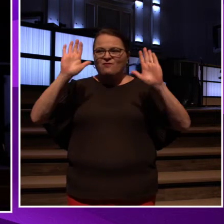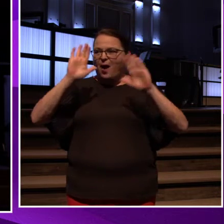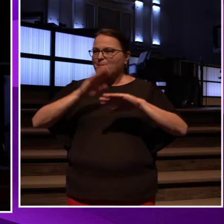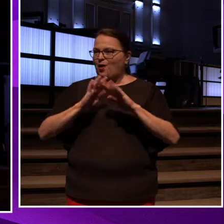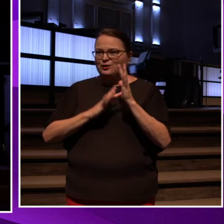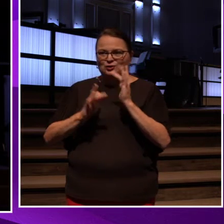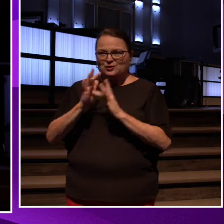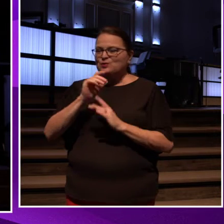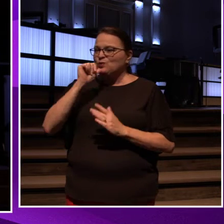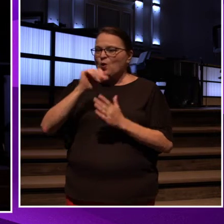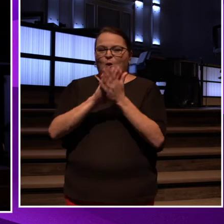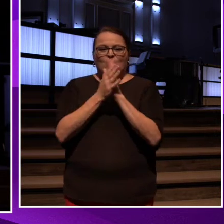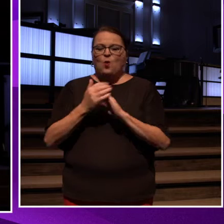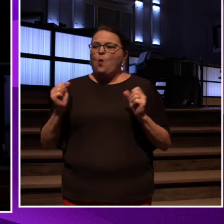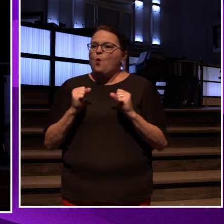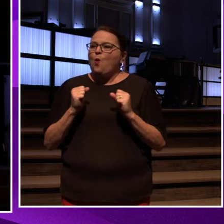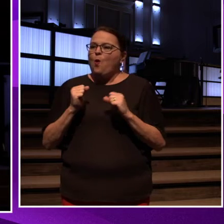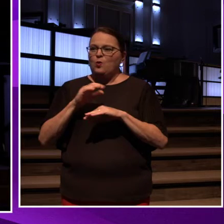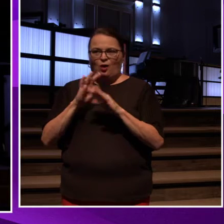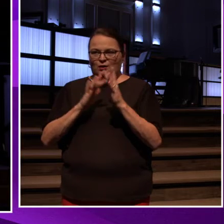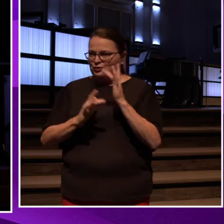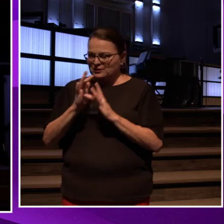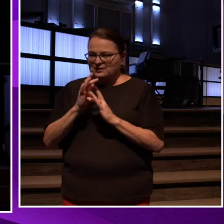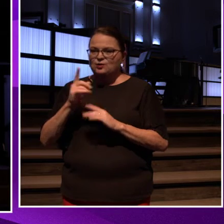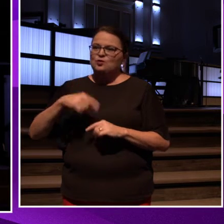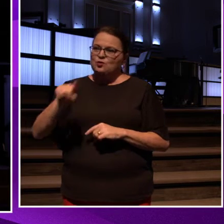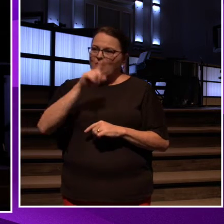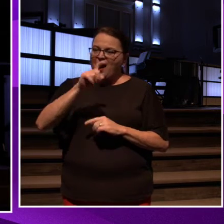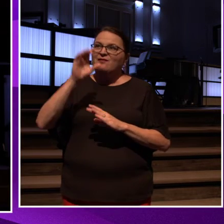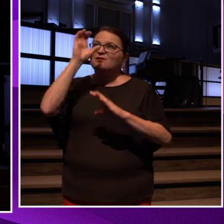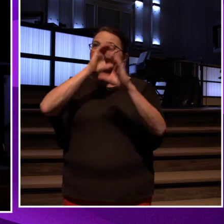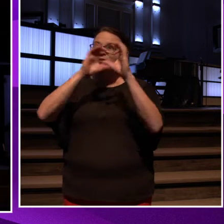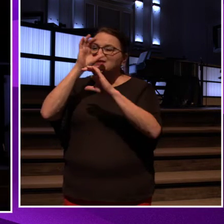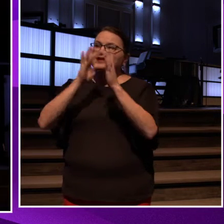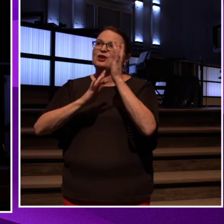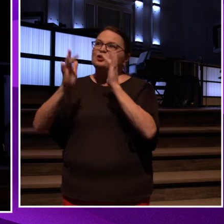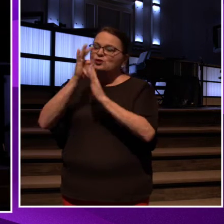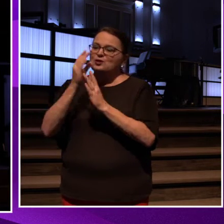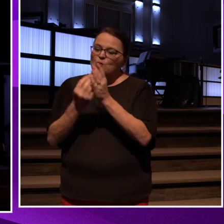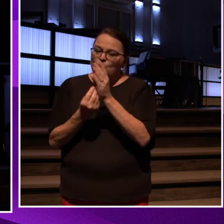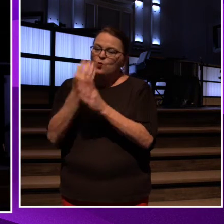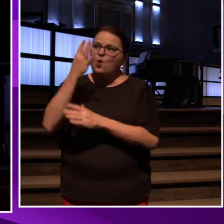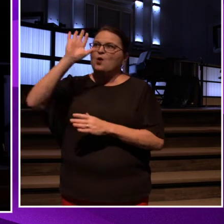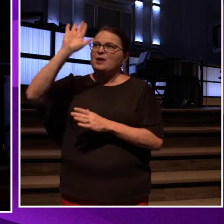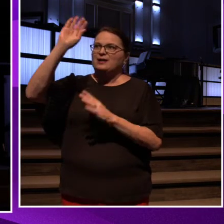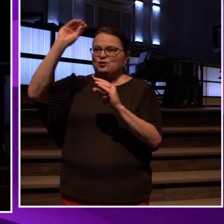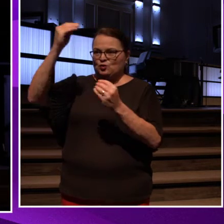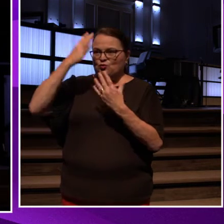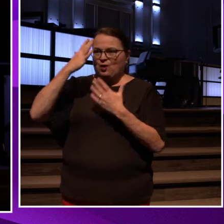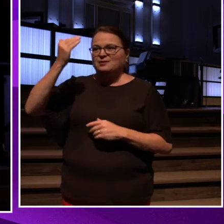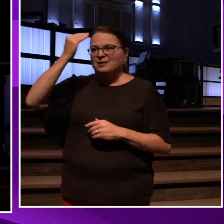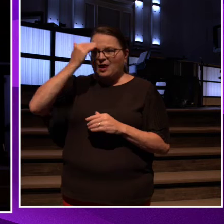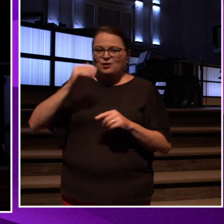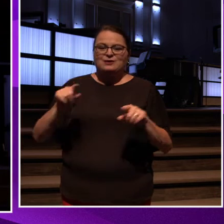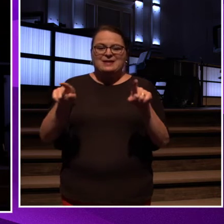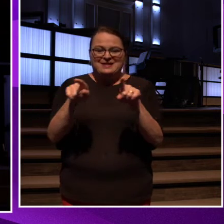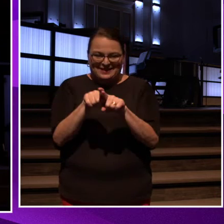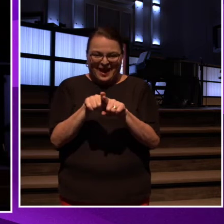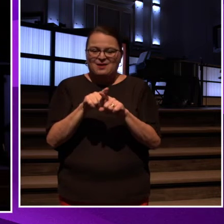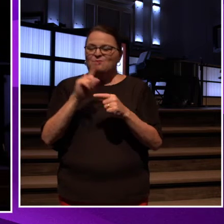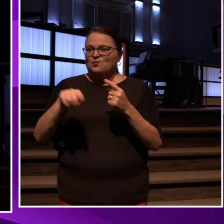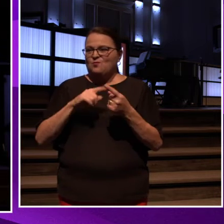and don't grow cold on Jesus. You got to seek Jesus and grow in God's grace and knowledge just like you did the moment